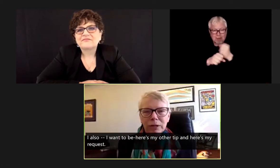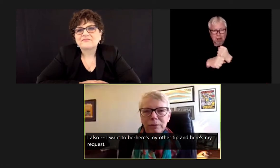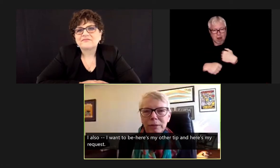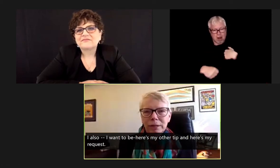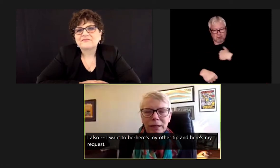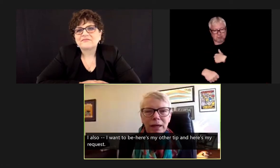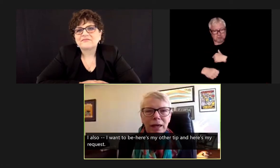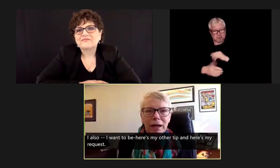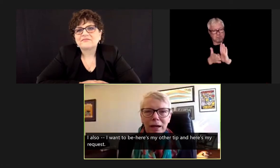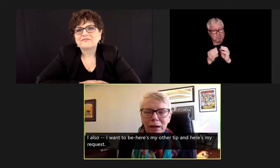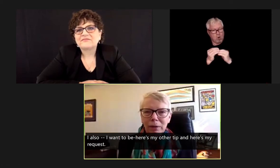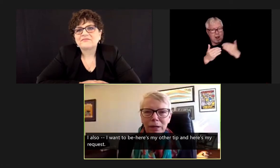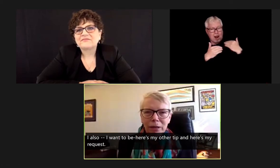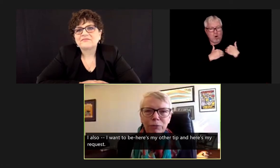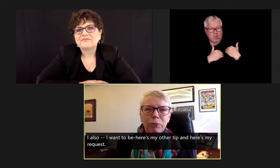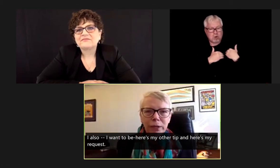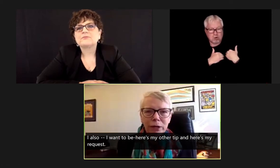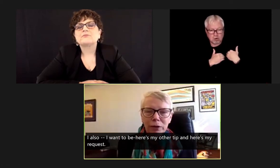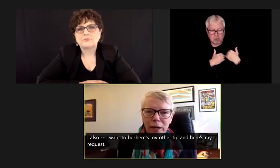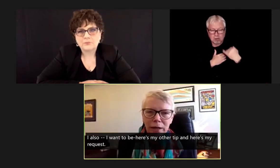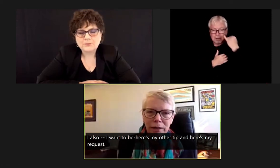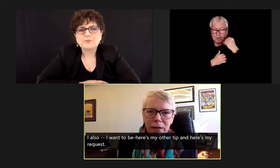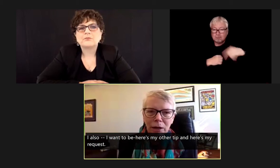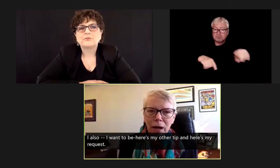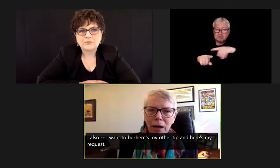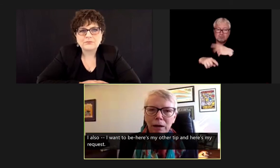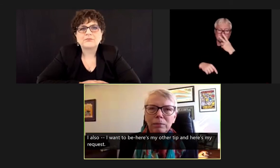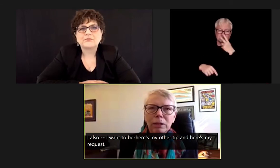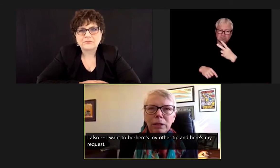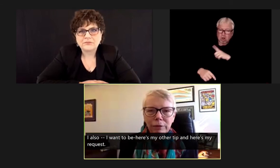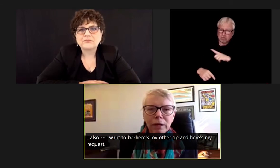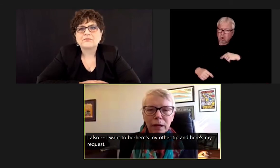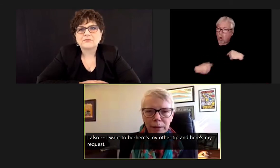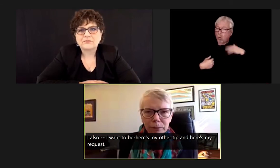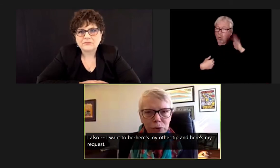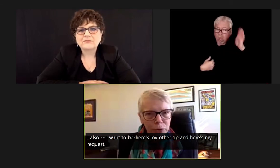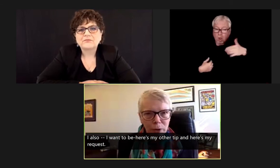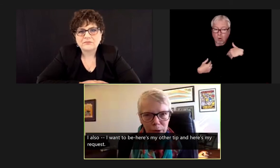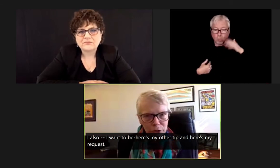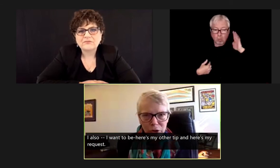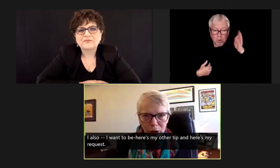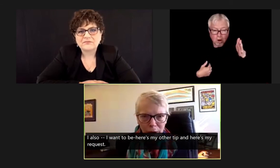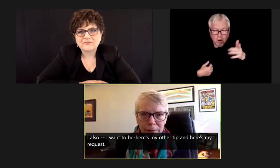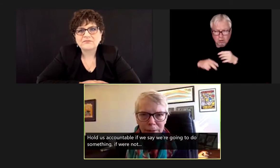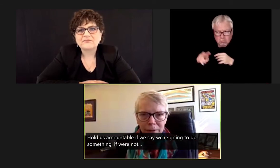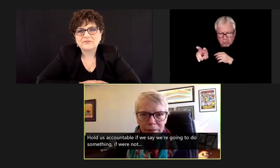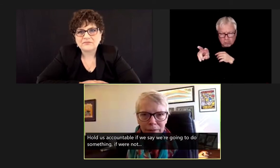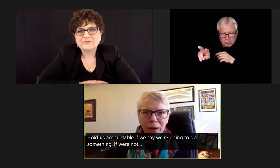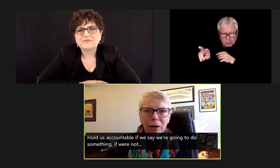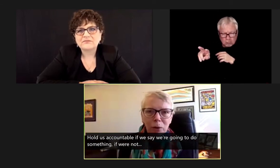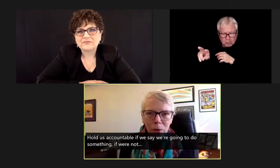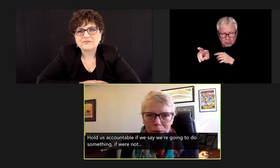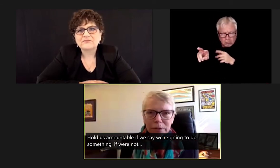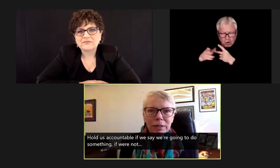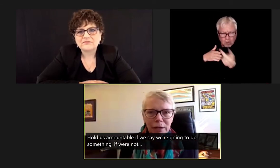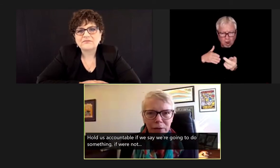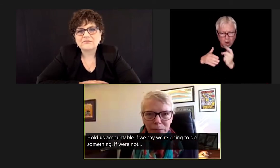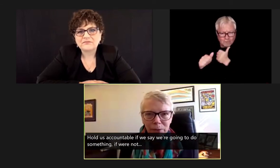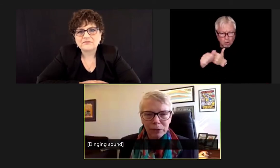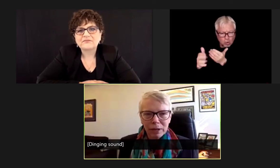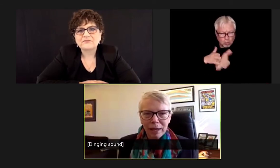do something, if we are not living up to our job, hold